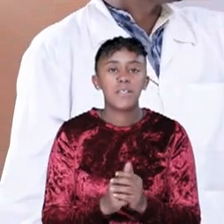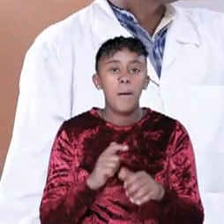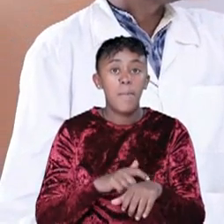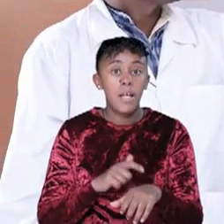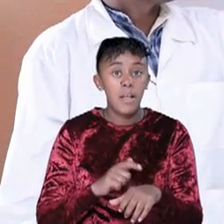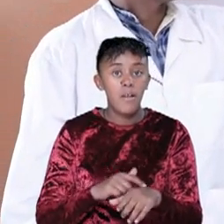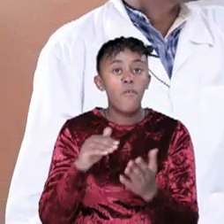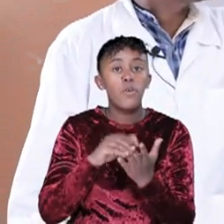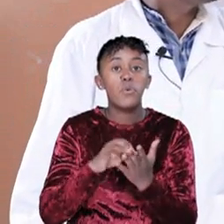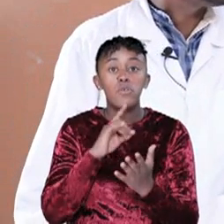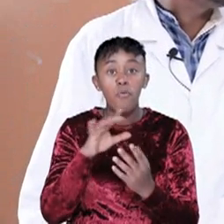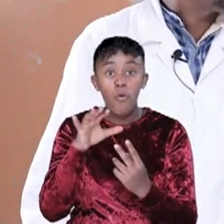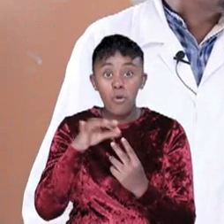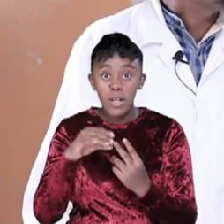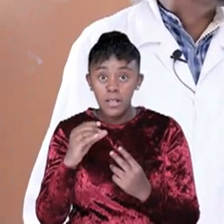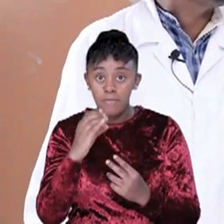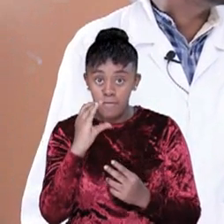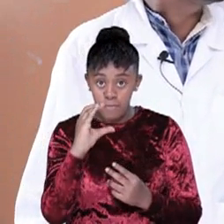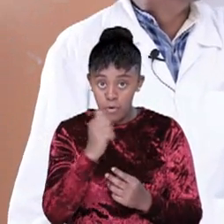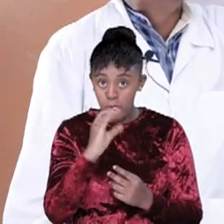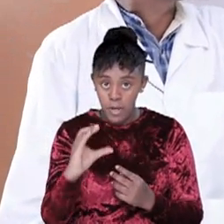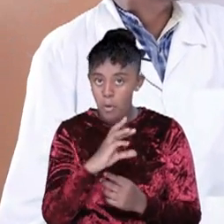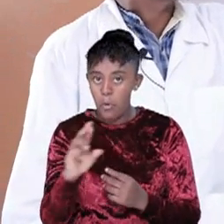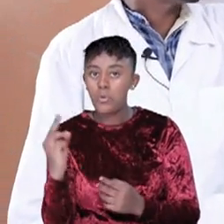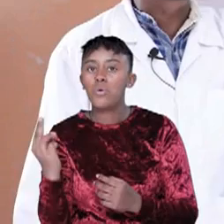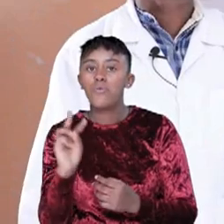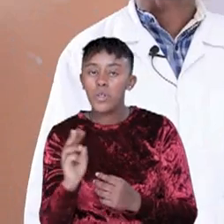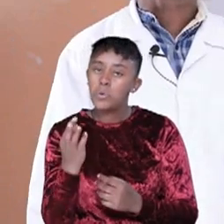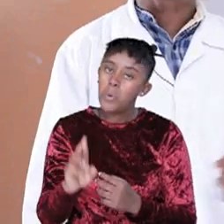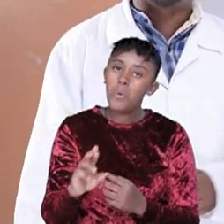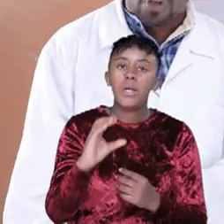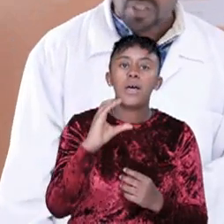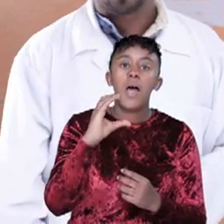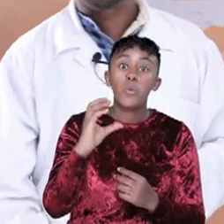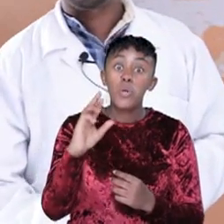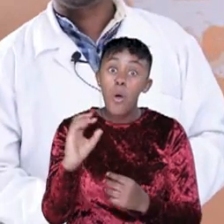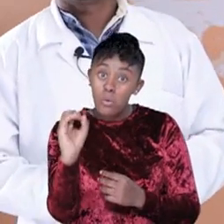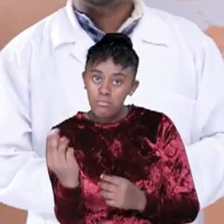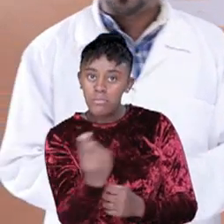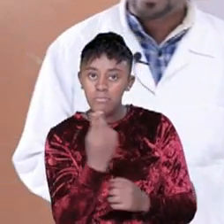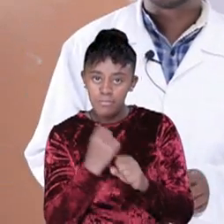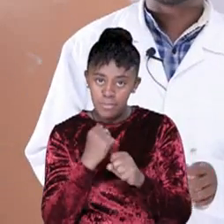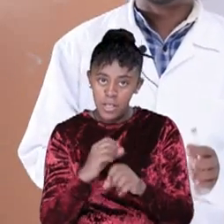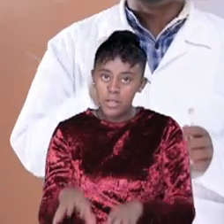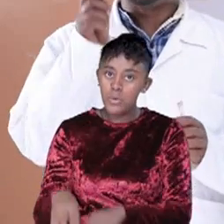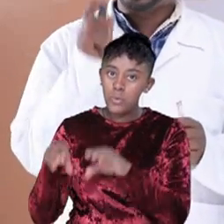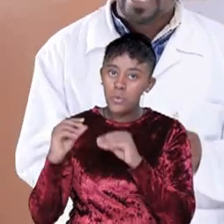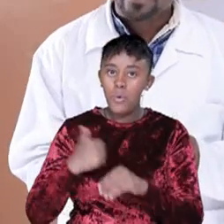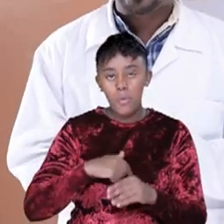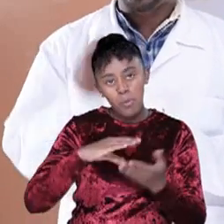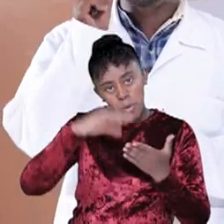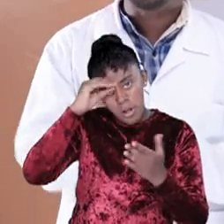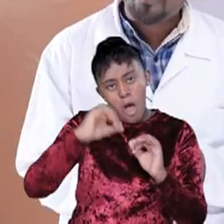Finding the period, frequency of alternating current or voltage using cathode ray oscilloscope. Student,